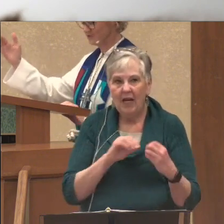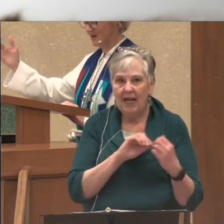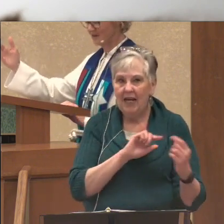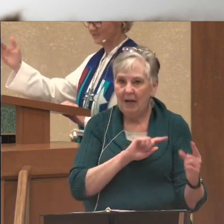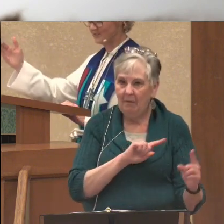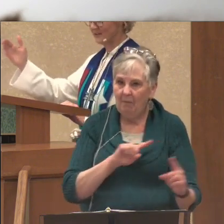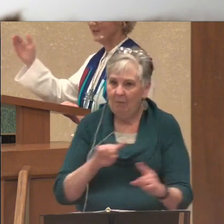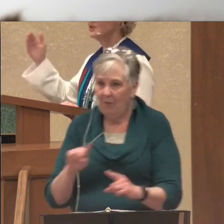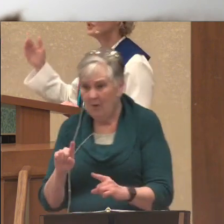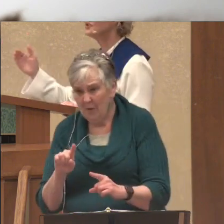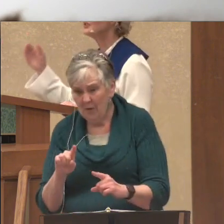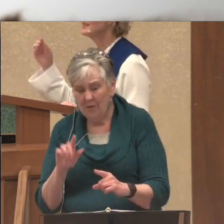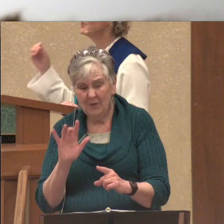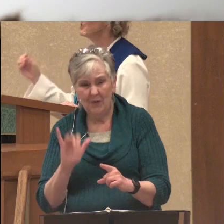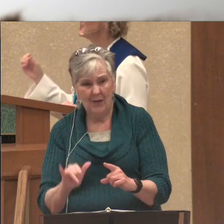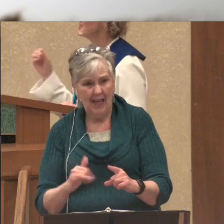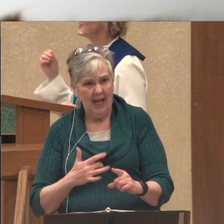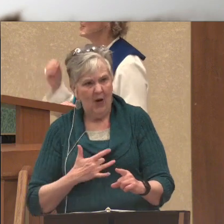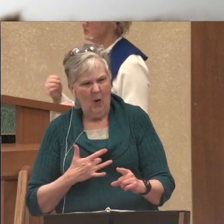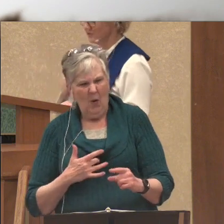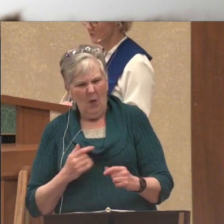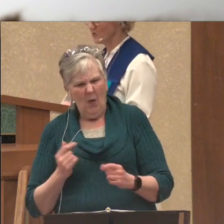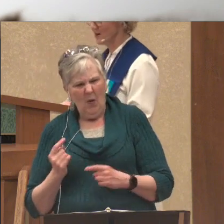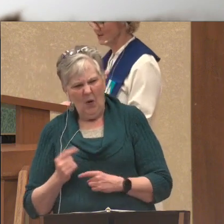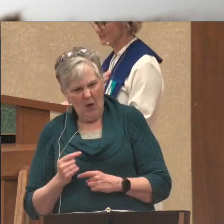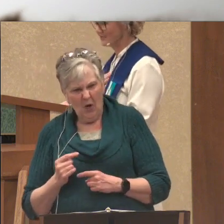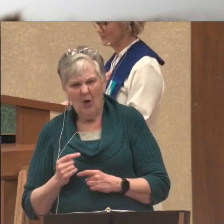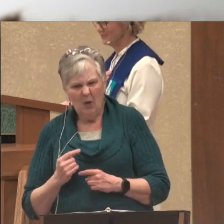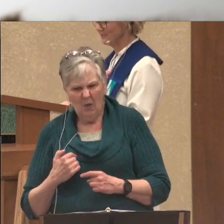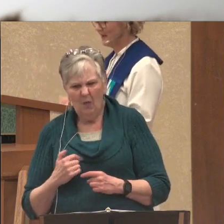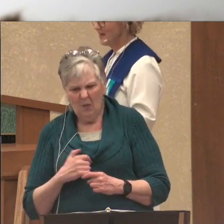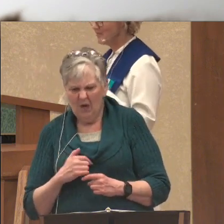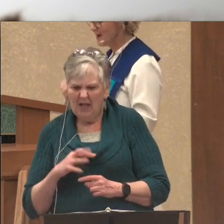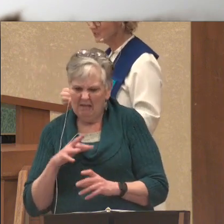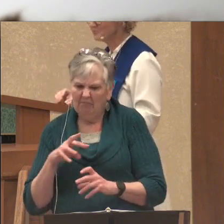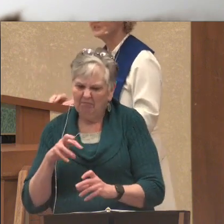tender spots, just like Jesus does for us.